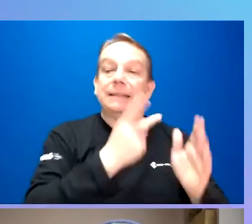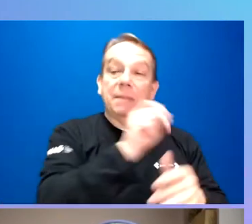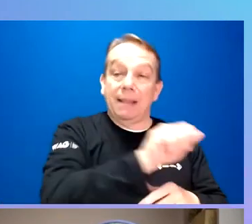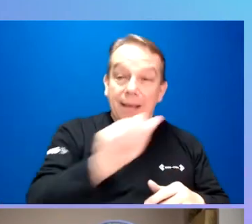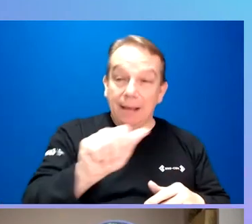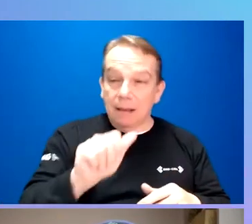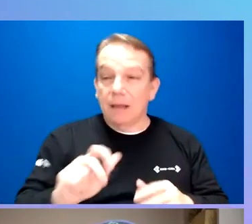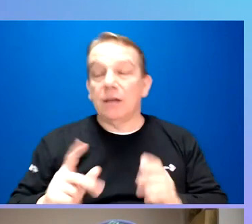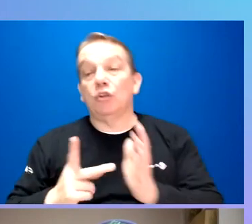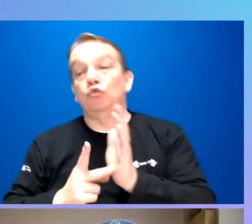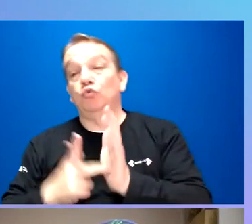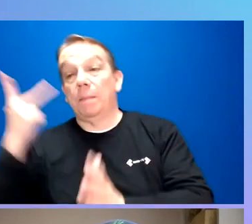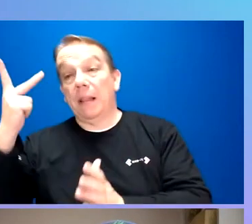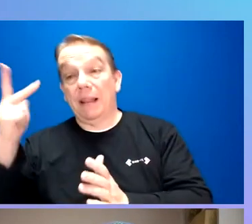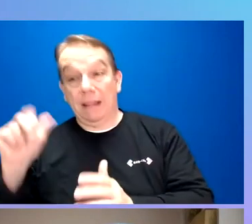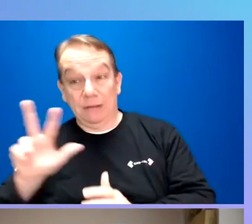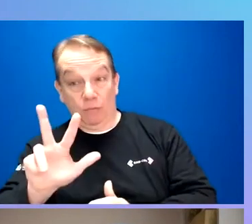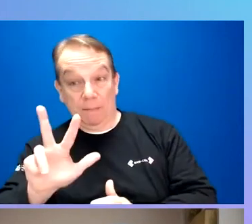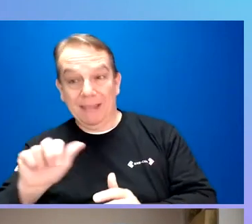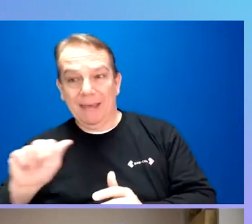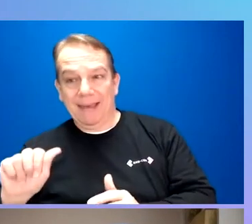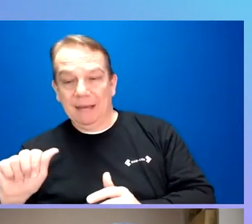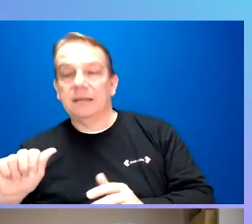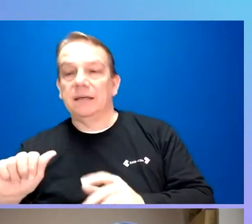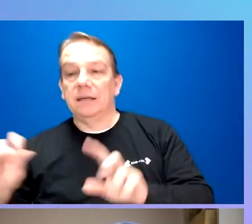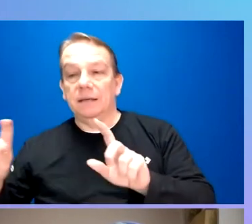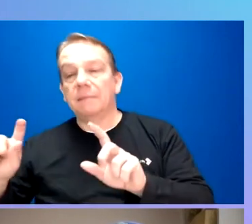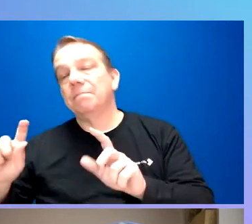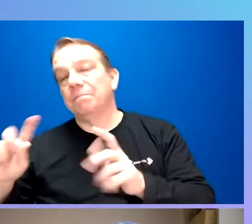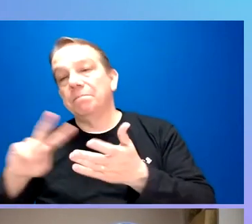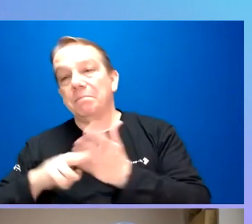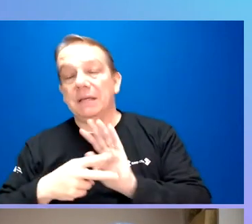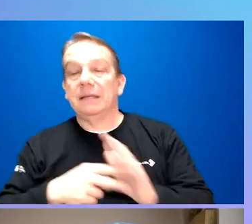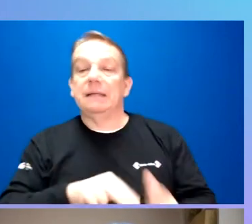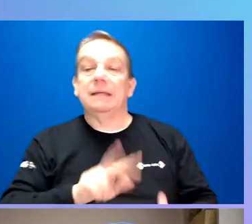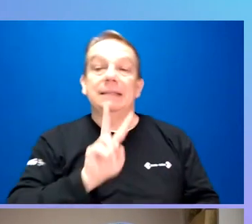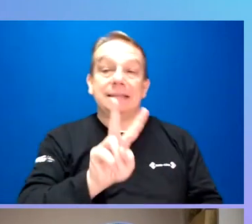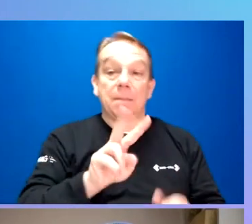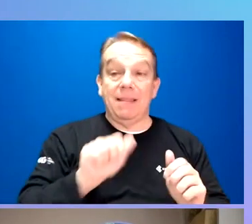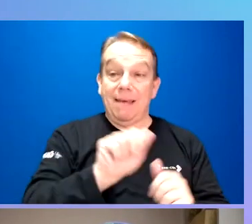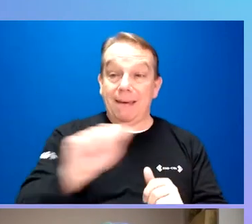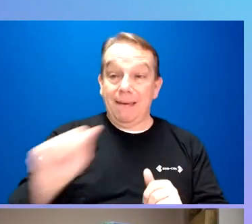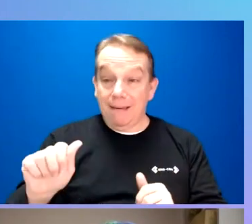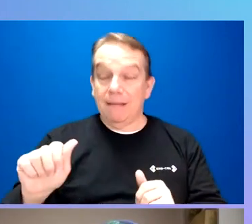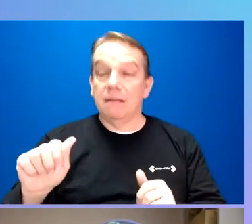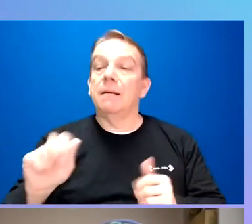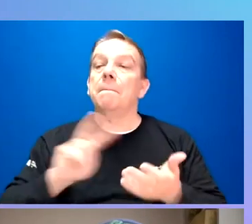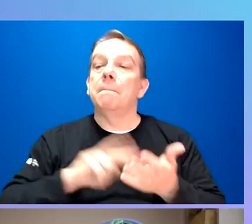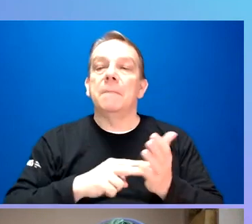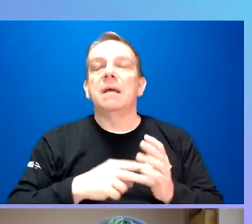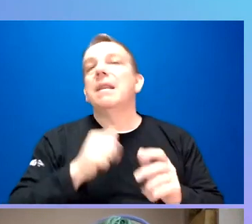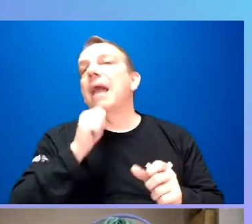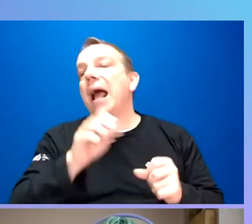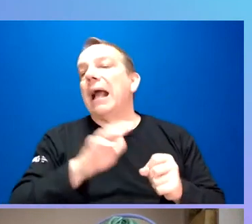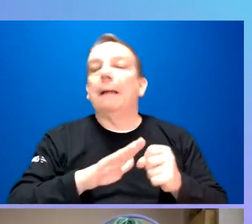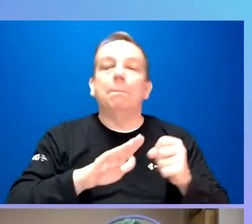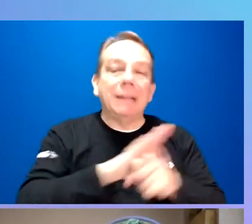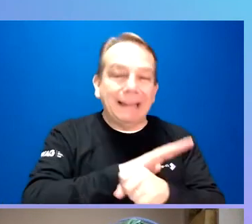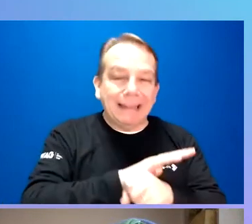criteria and our AAA criteria for this is to meet AA, it just must not be completely